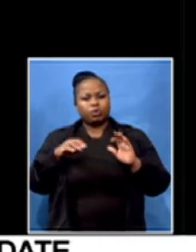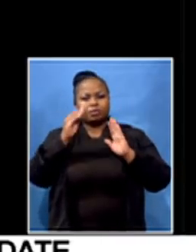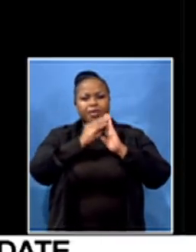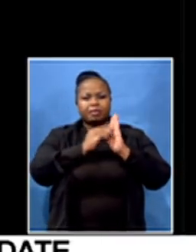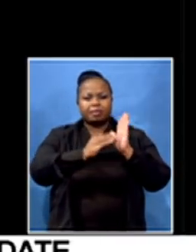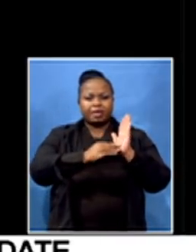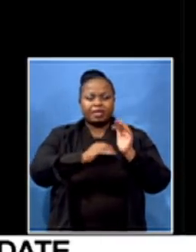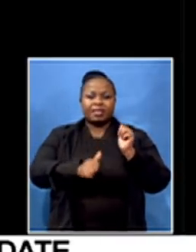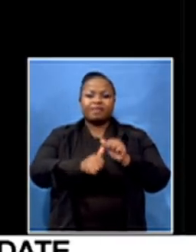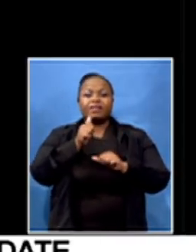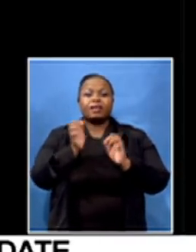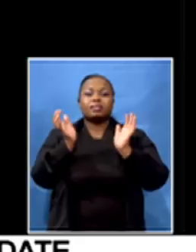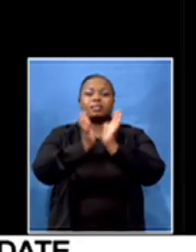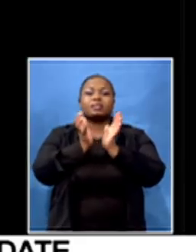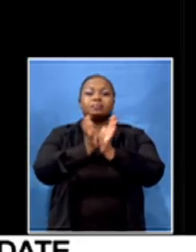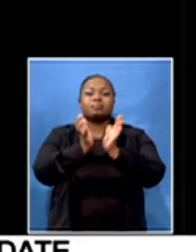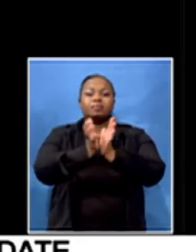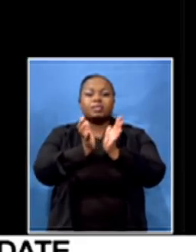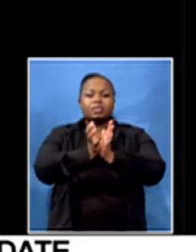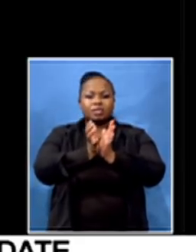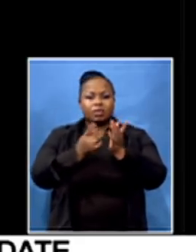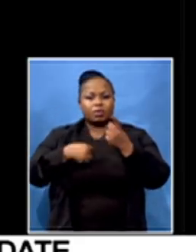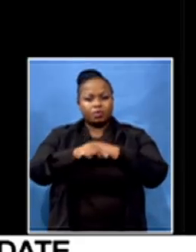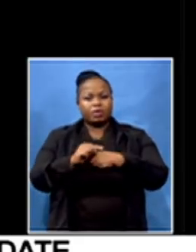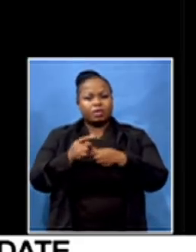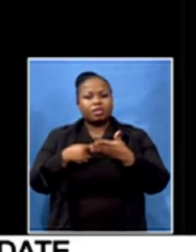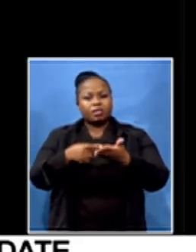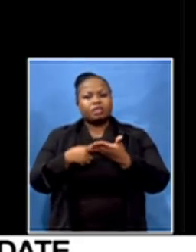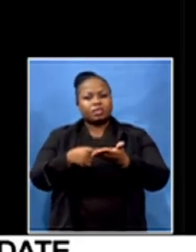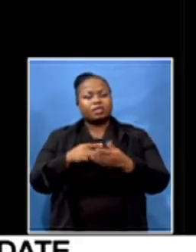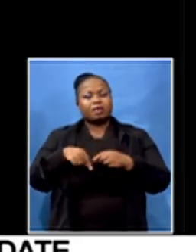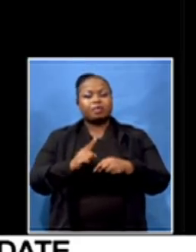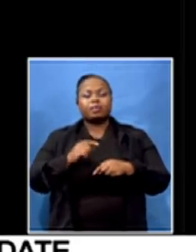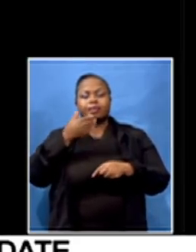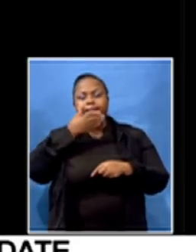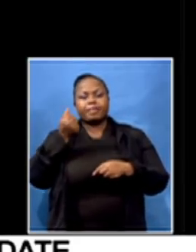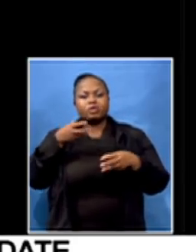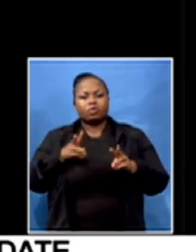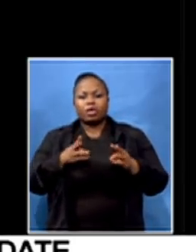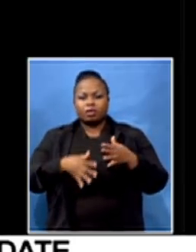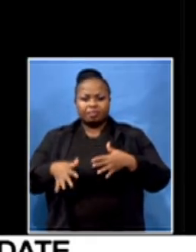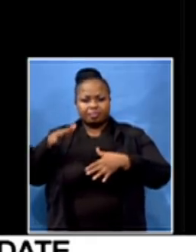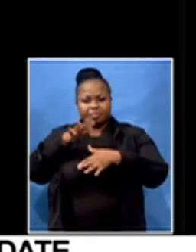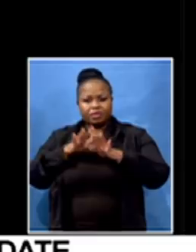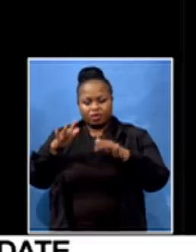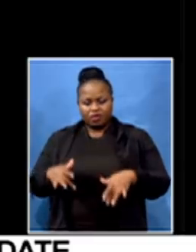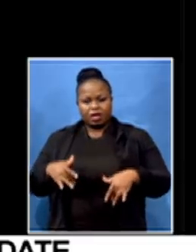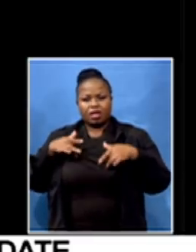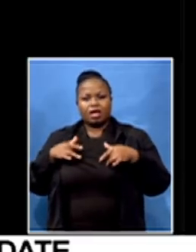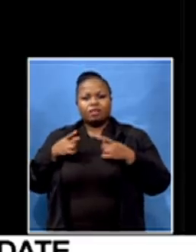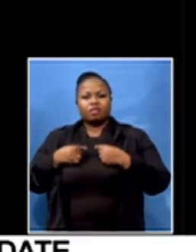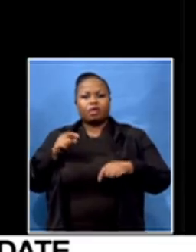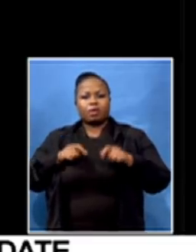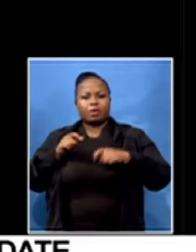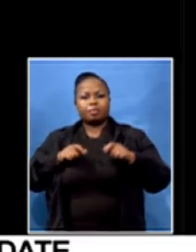the first meeting when we were discussing on the best way of prioritizing the lives of our people and took